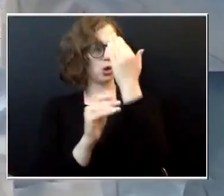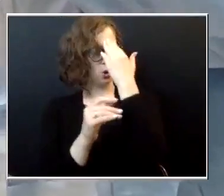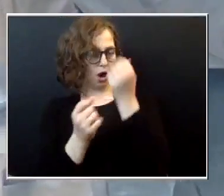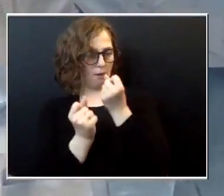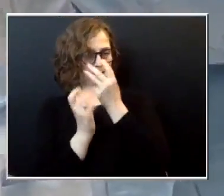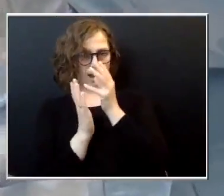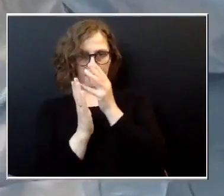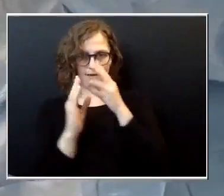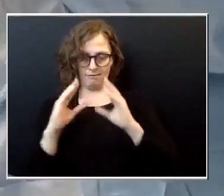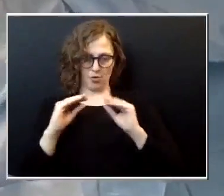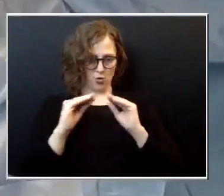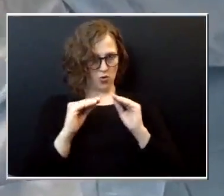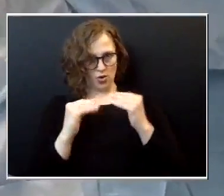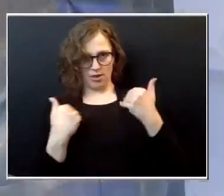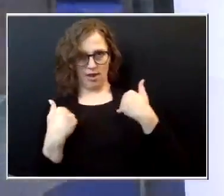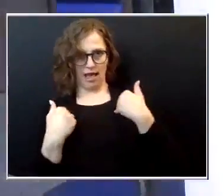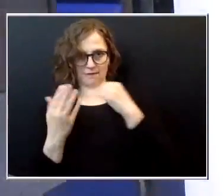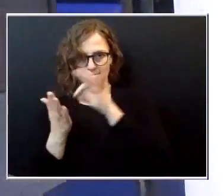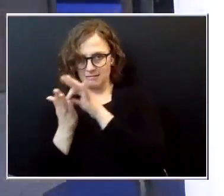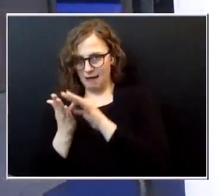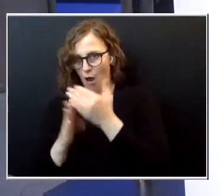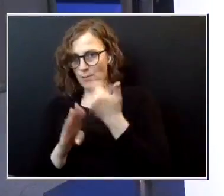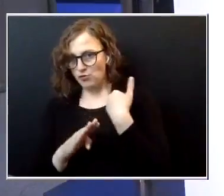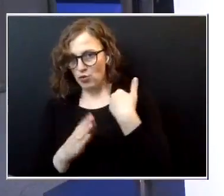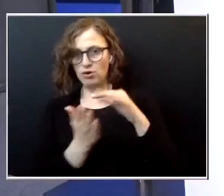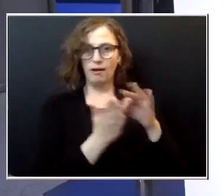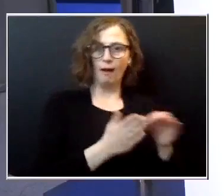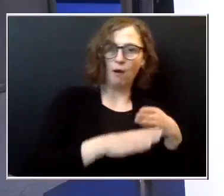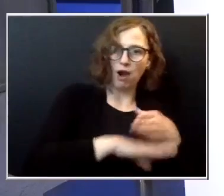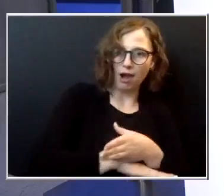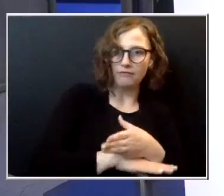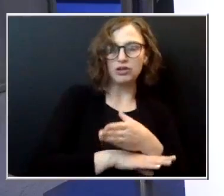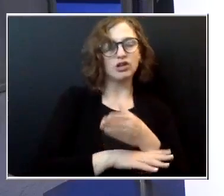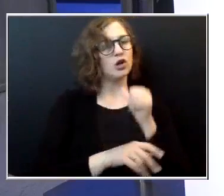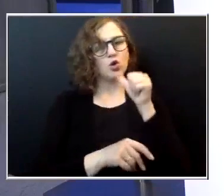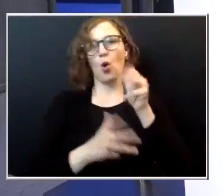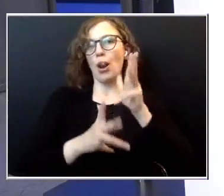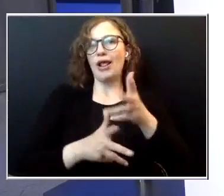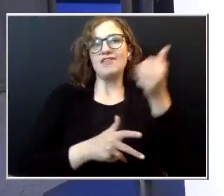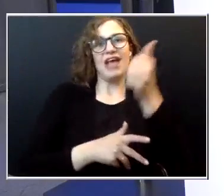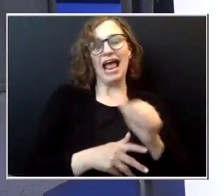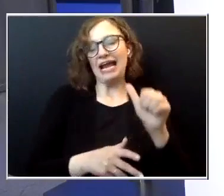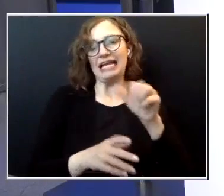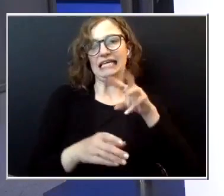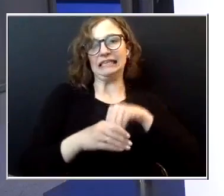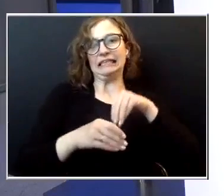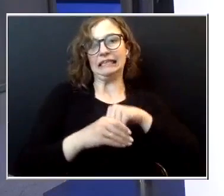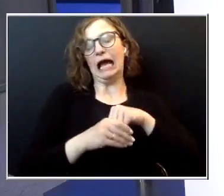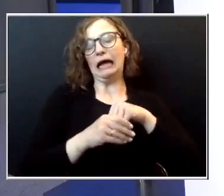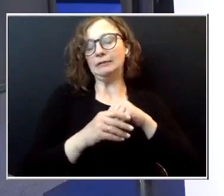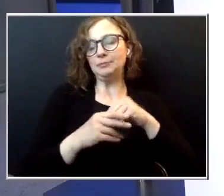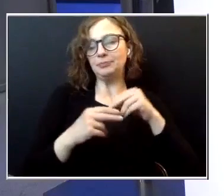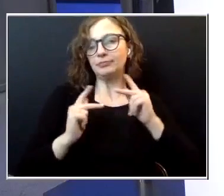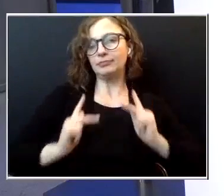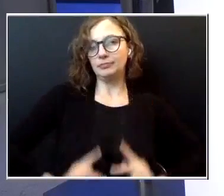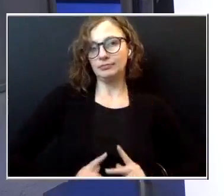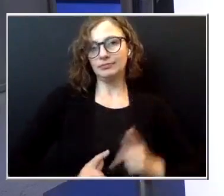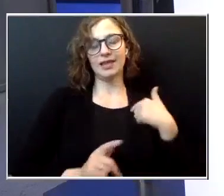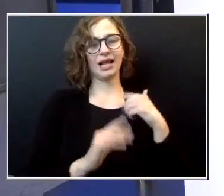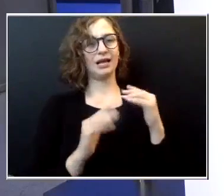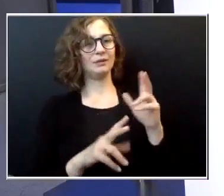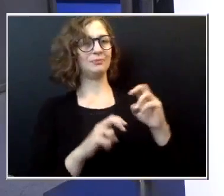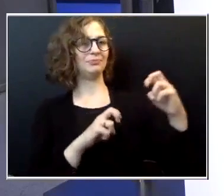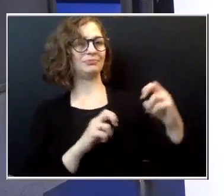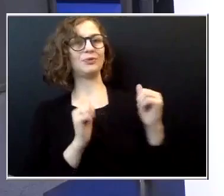inside a patient. So I am sitting alongside Lori Hassel-Chuang, one of our nurse educators here at the University of Kansas Health System,